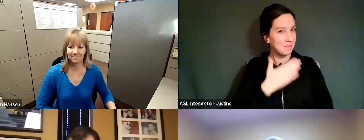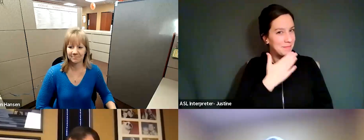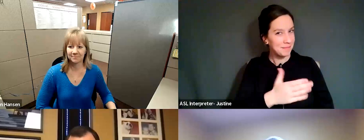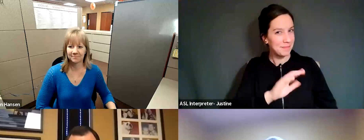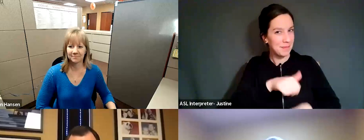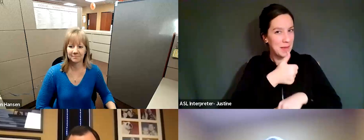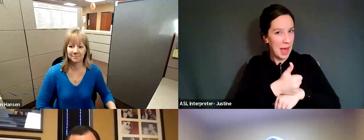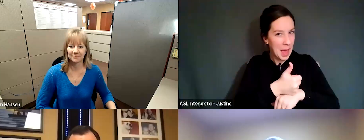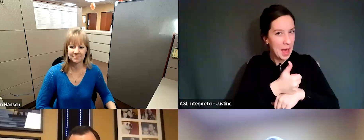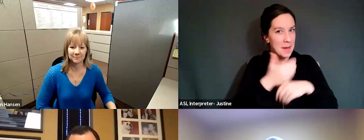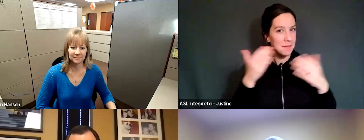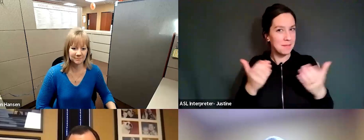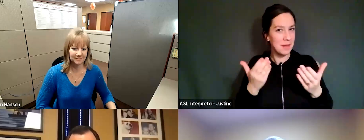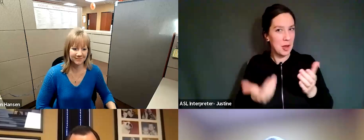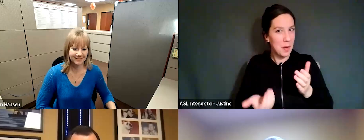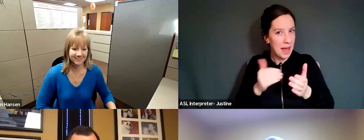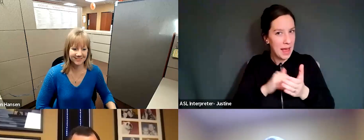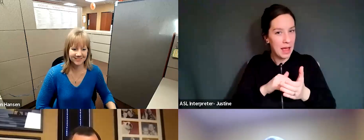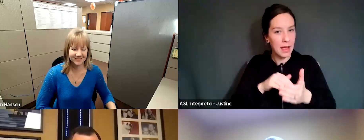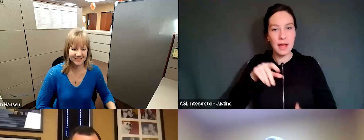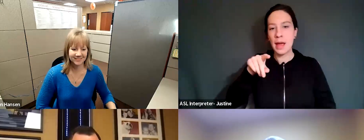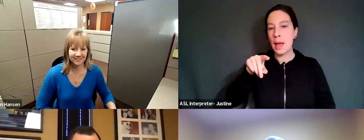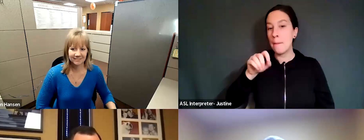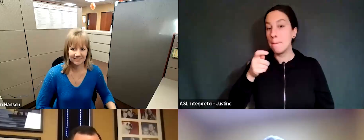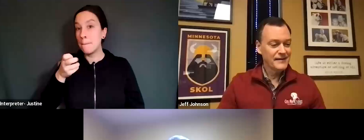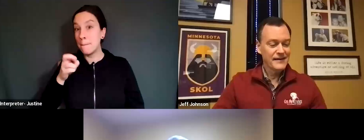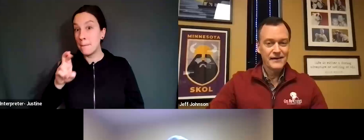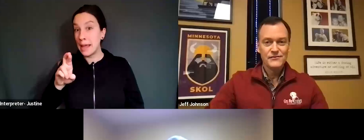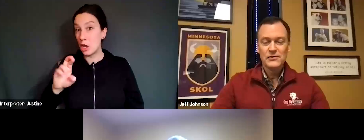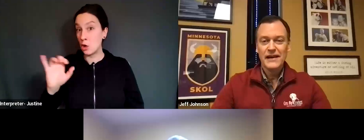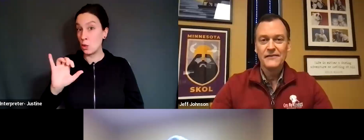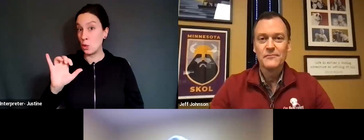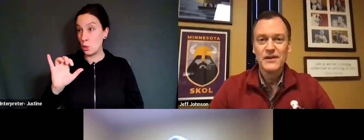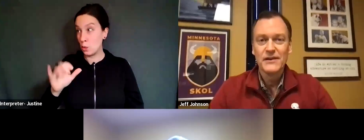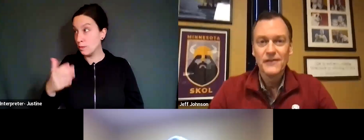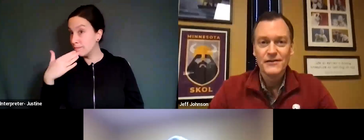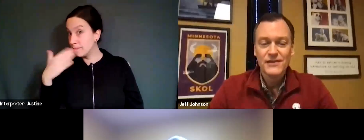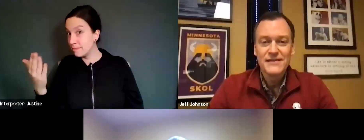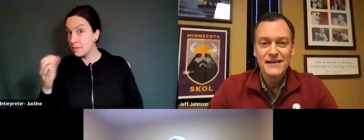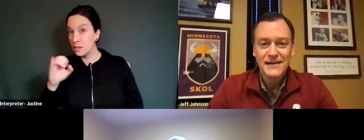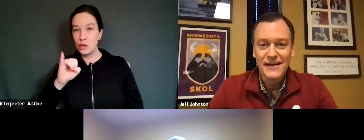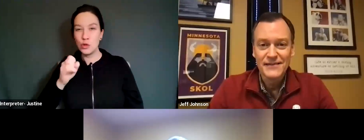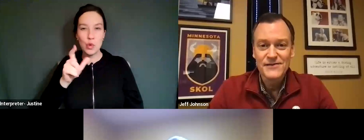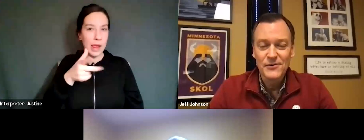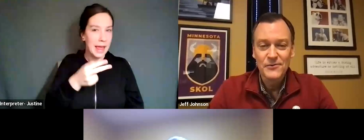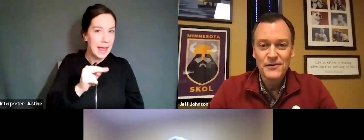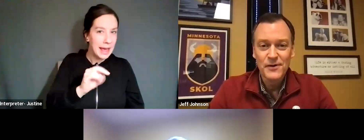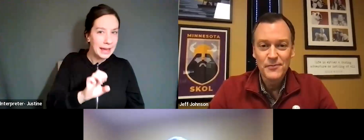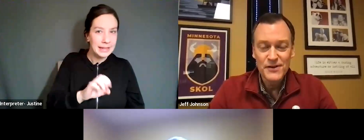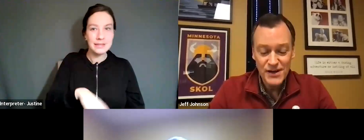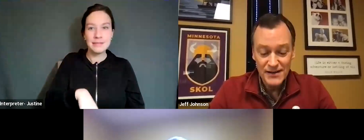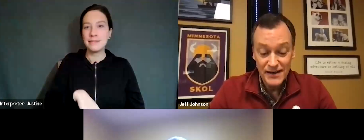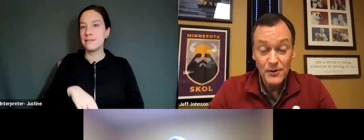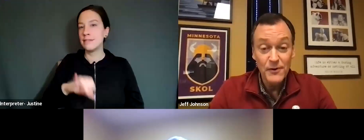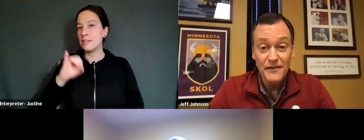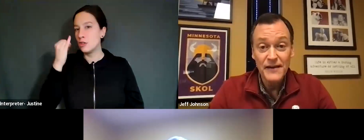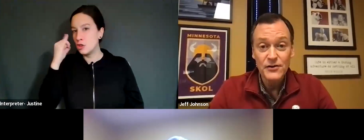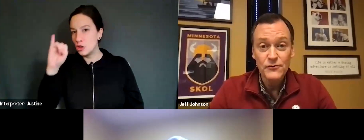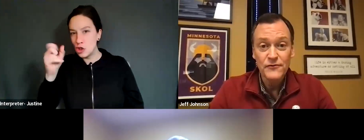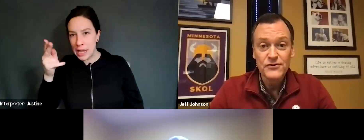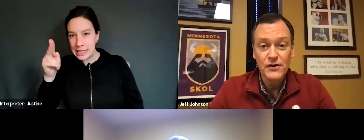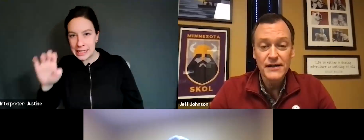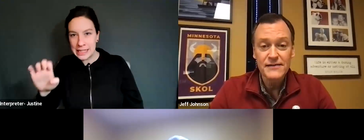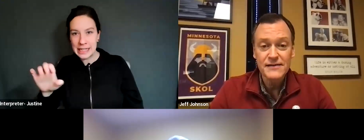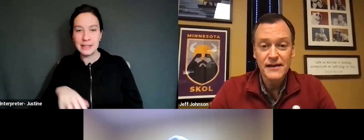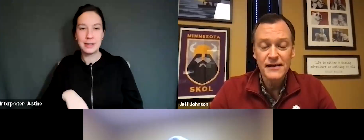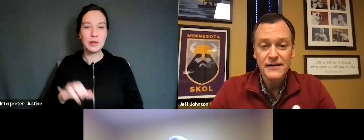here again, and to Peter, who's also in the office tonight, and Julianne for being here, and Justine again. So we appreciate it. And we want to thank